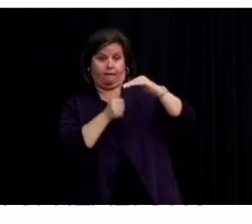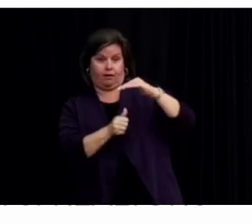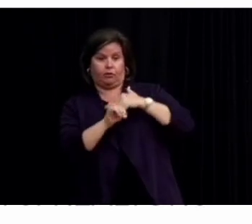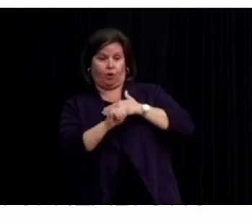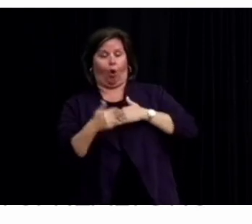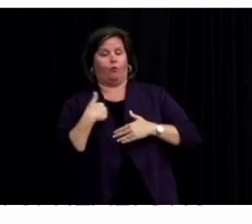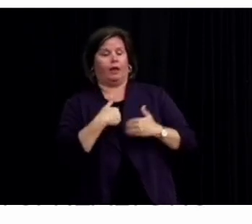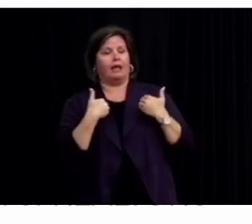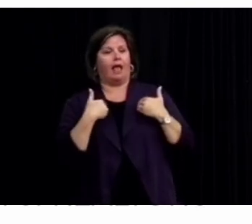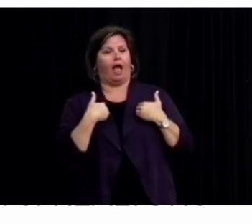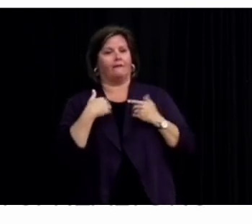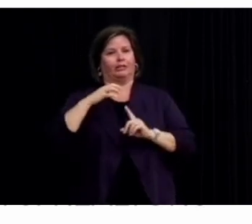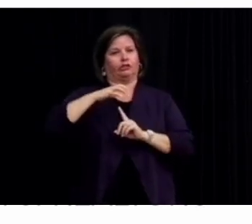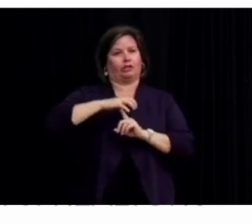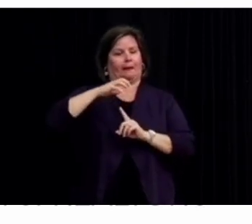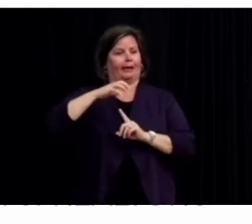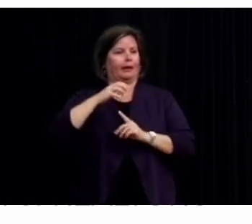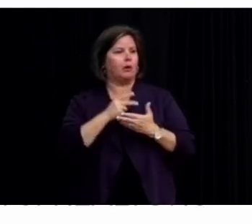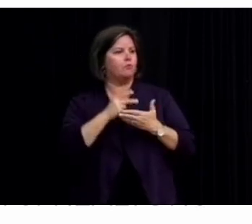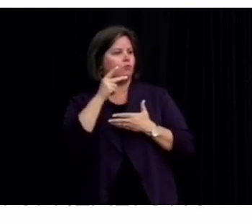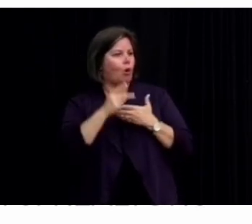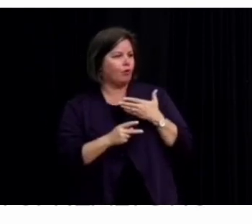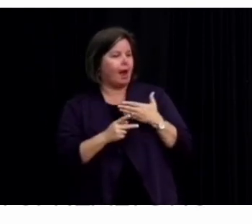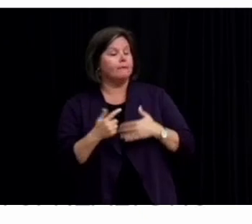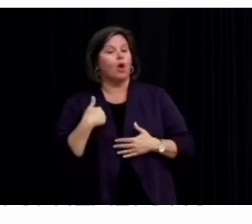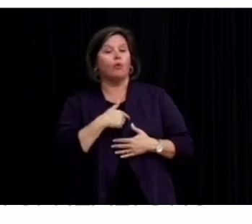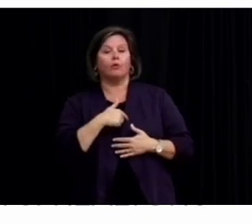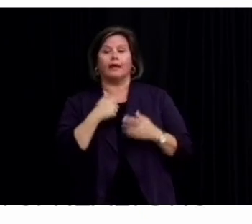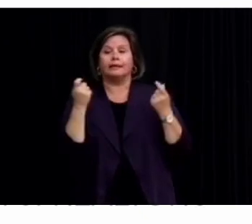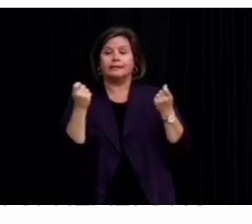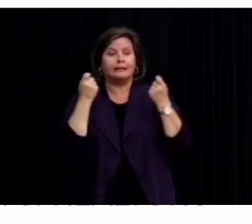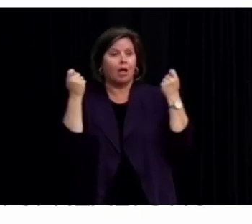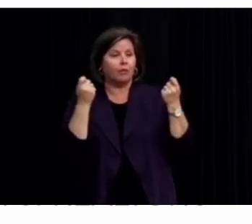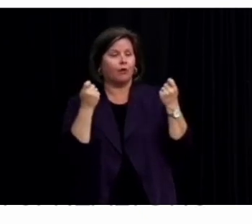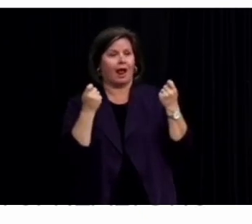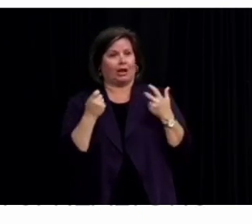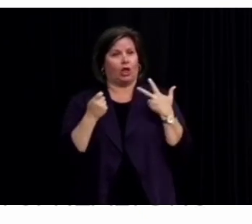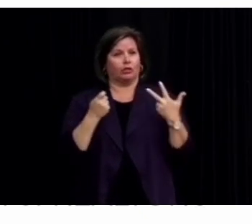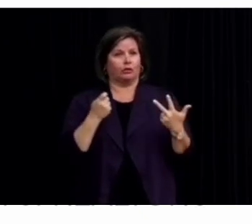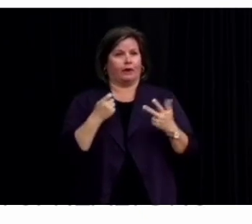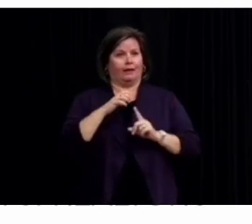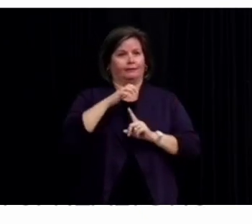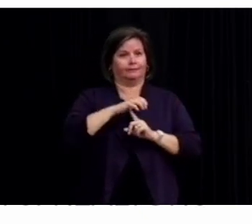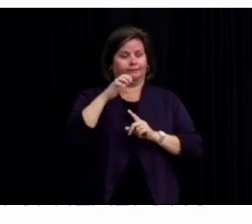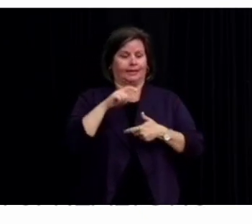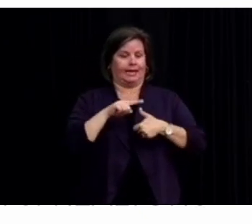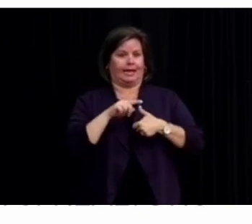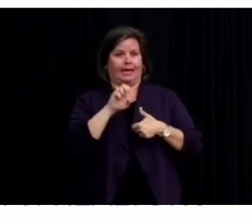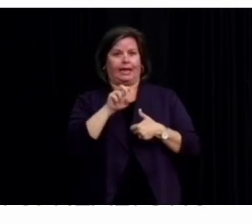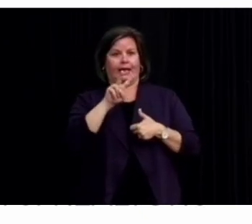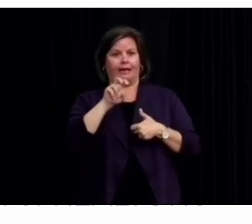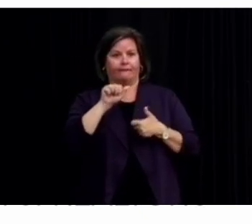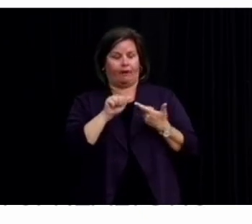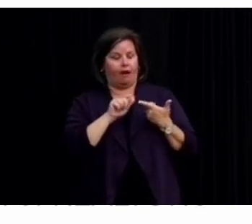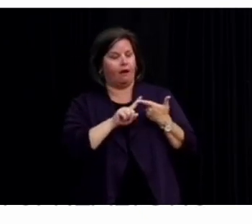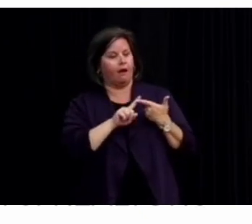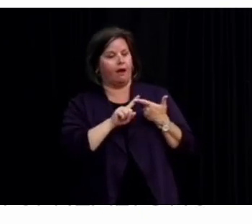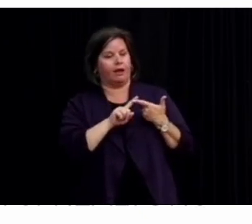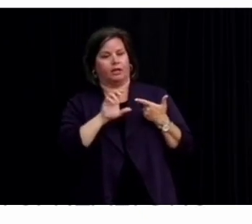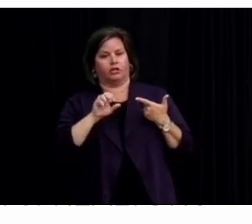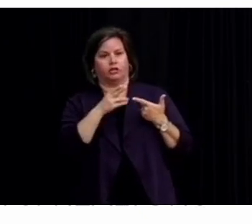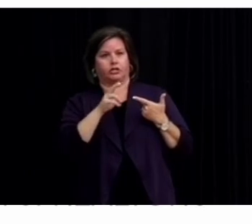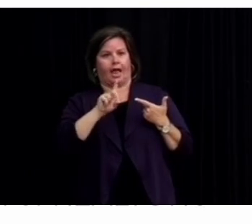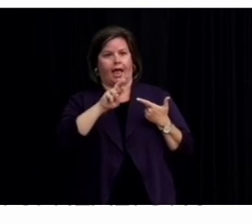Champions Program. This year, we celebrated 3 champions, Eva B. Lee, Shadrack Bogany, and